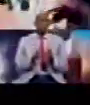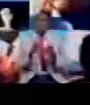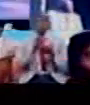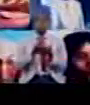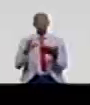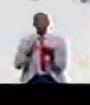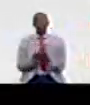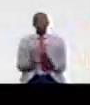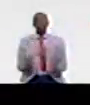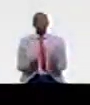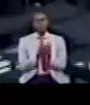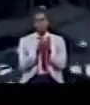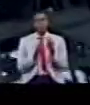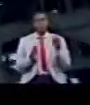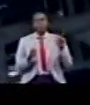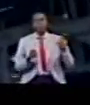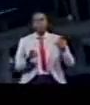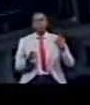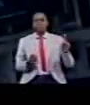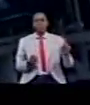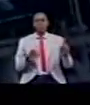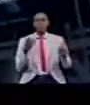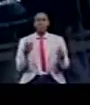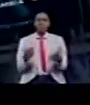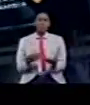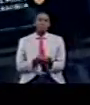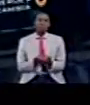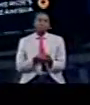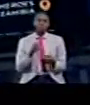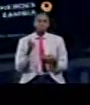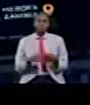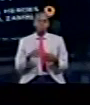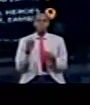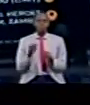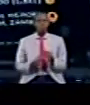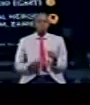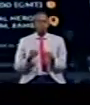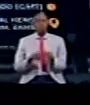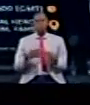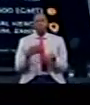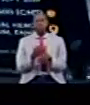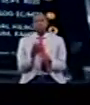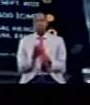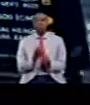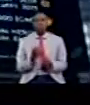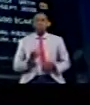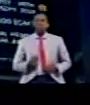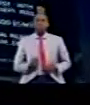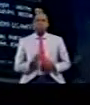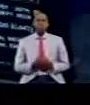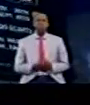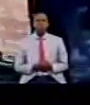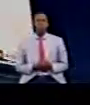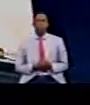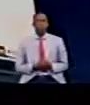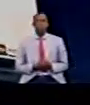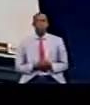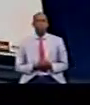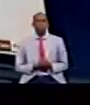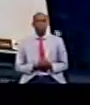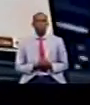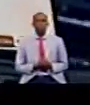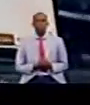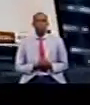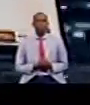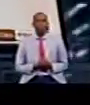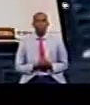we prosper that which we do according to your promises, O Lord, in the name of Jesus. So that we